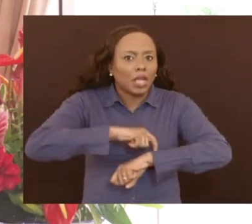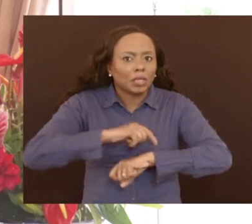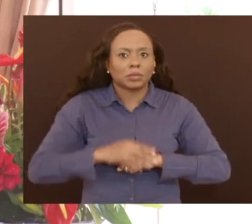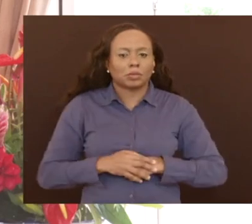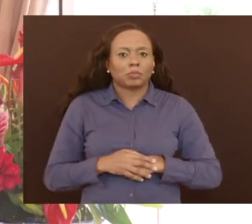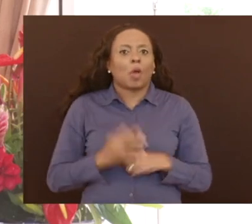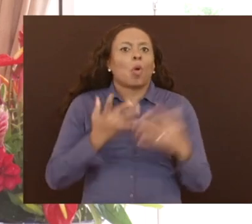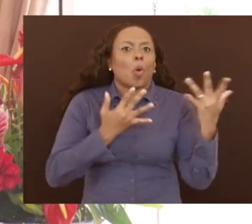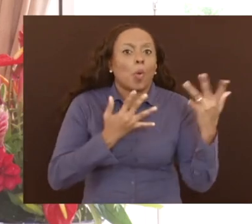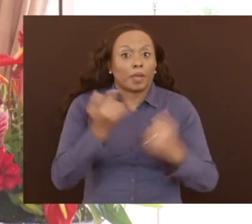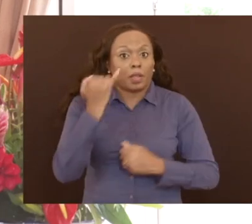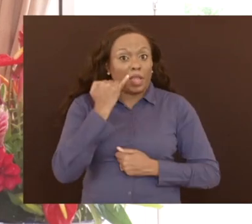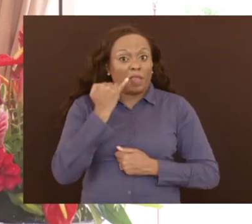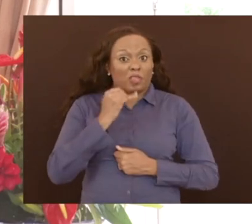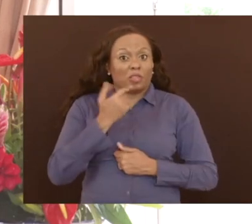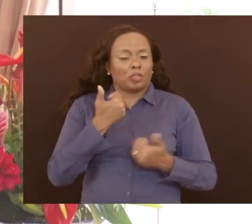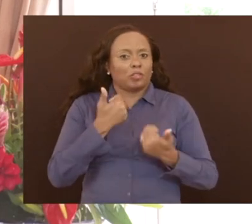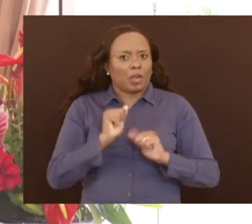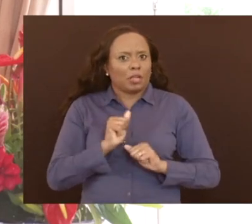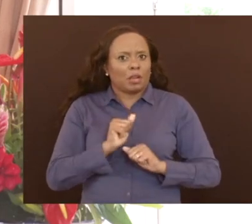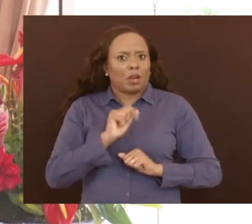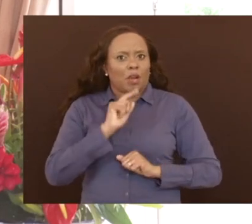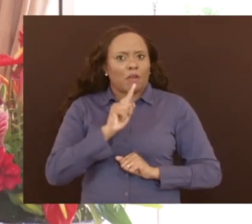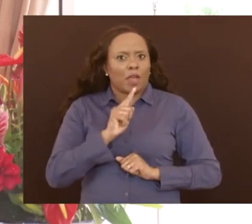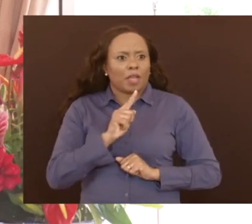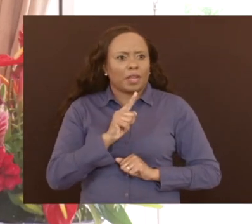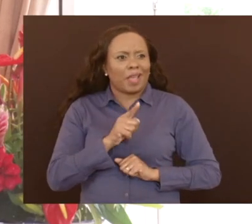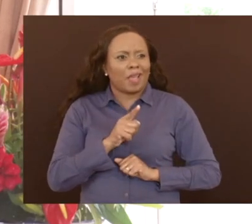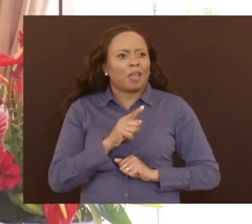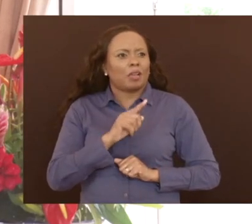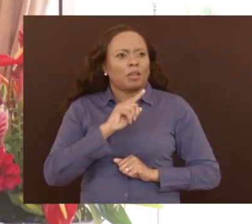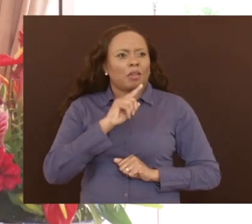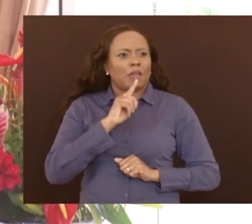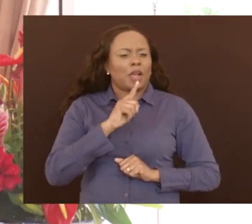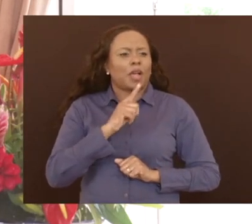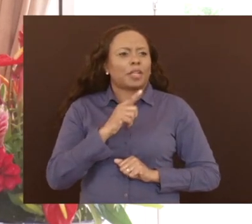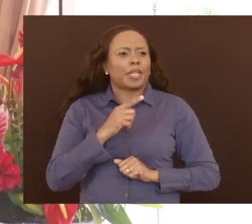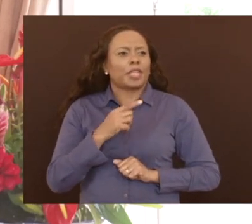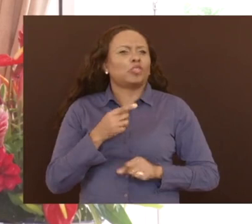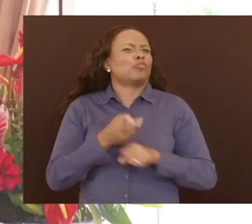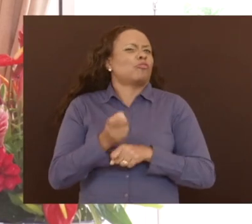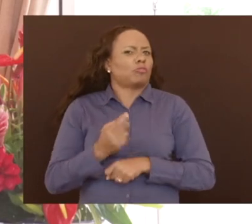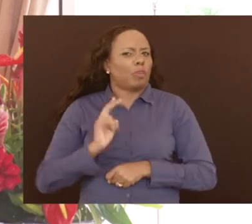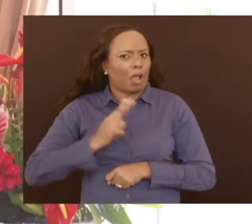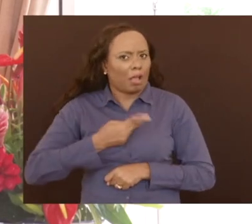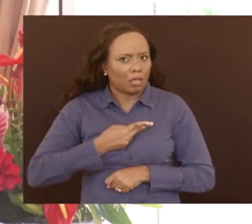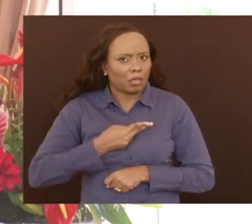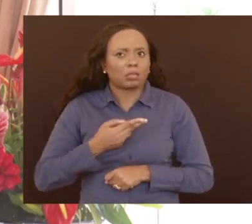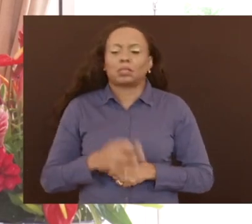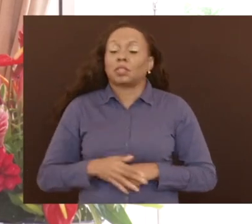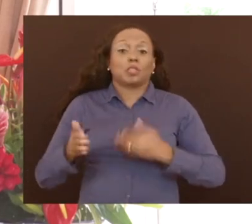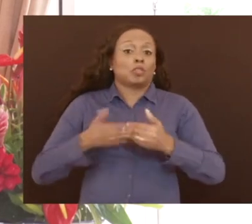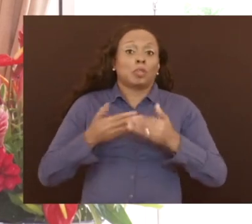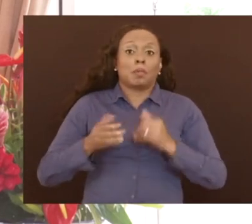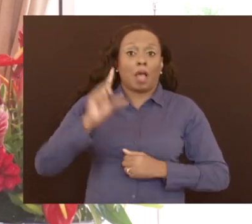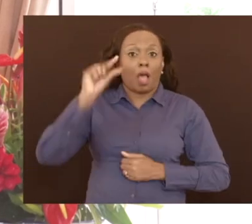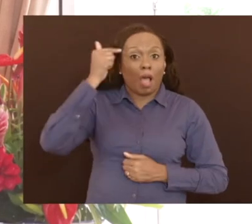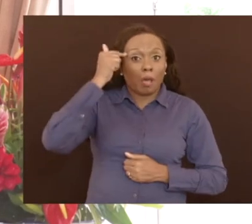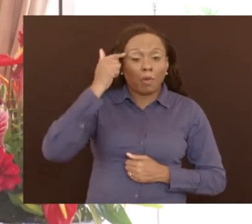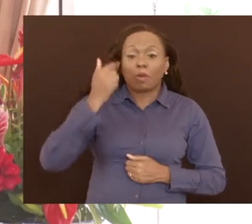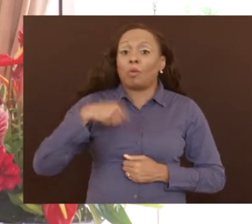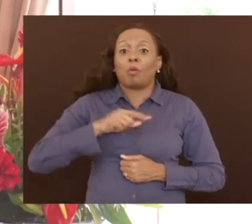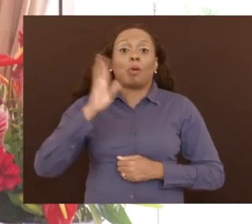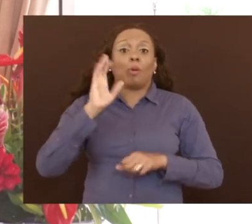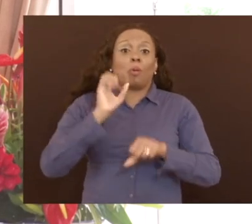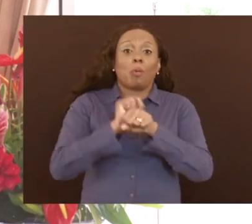with the relevant governments, whether it is the United States of America government or the Canadian or the British or whoever we have to work